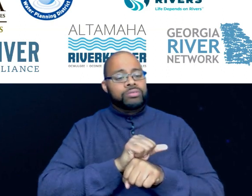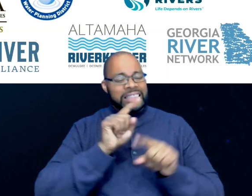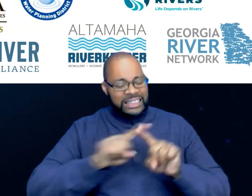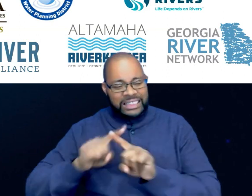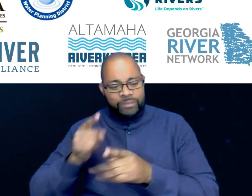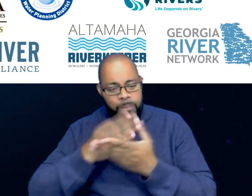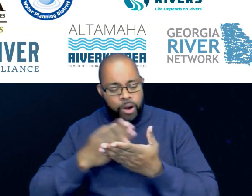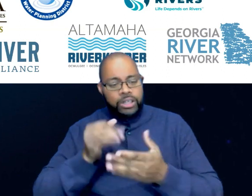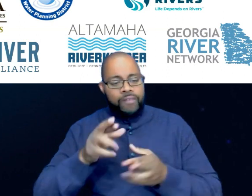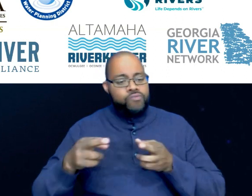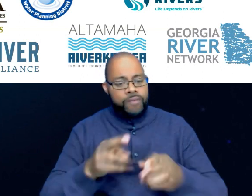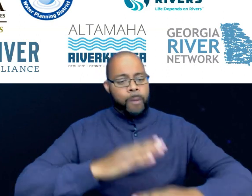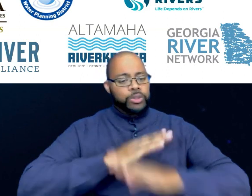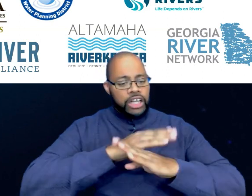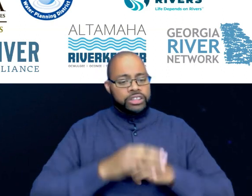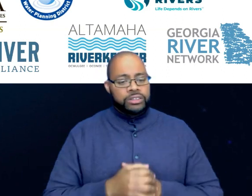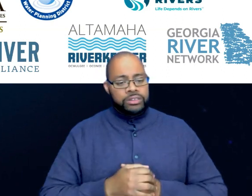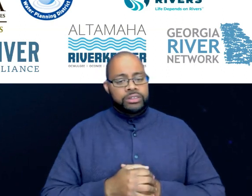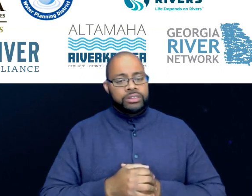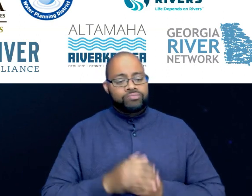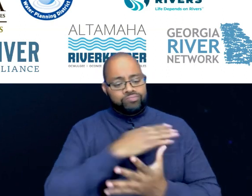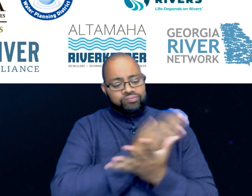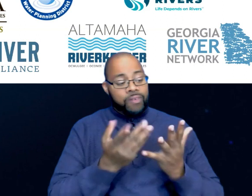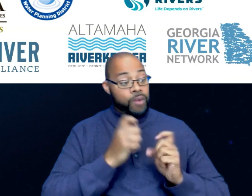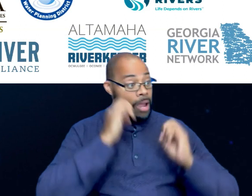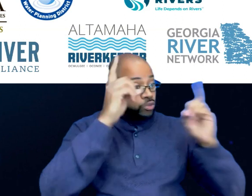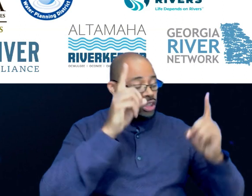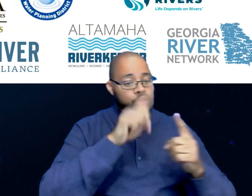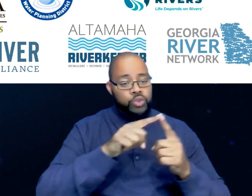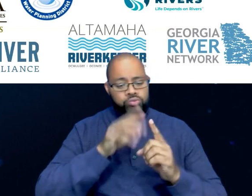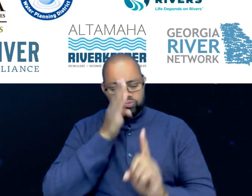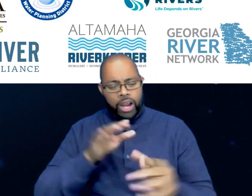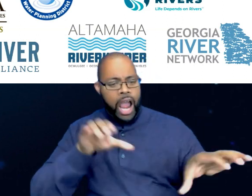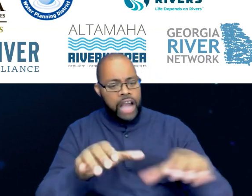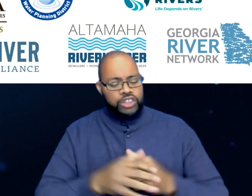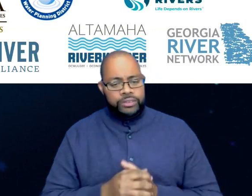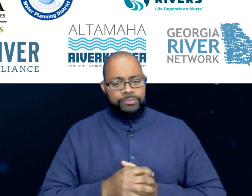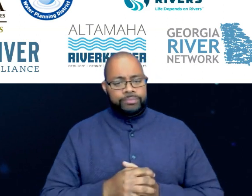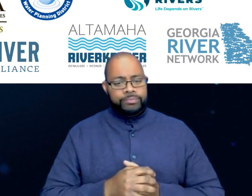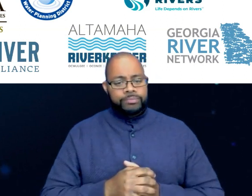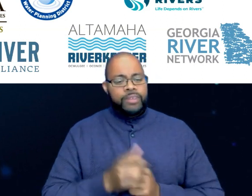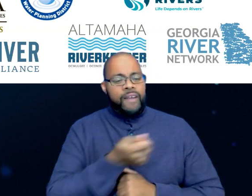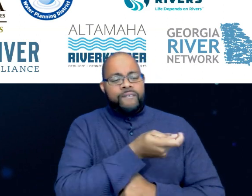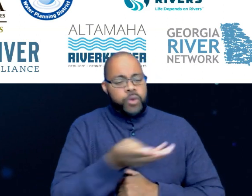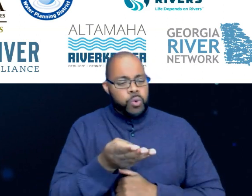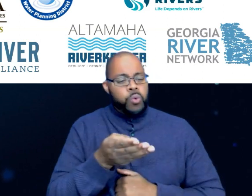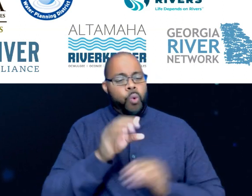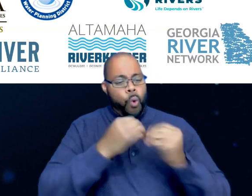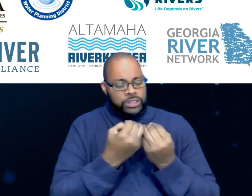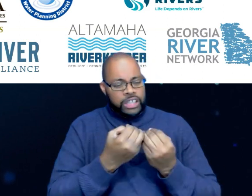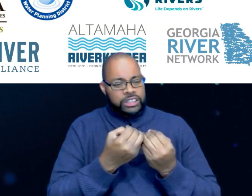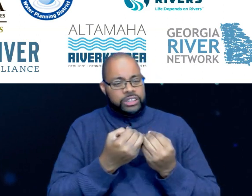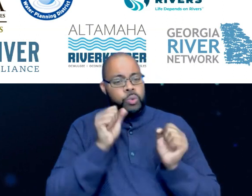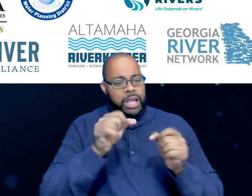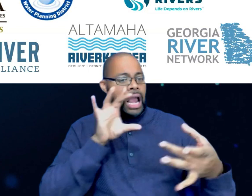different aspects of river protection, ranging from education to direct action. Here are just a few organizations